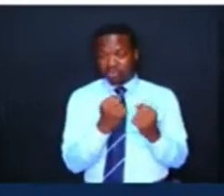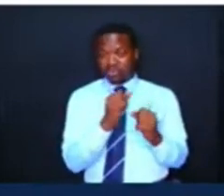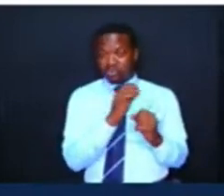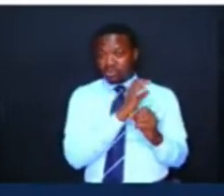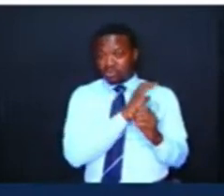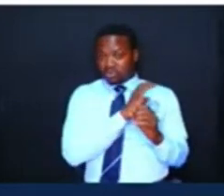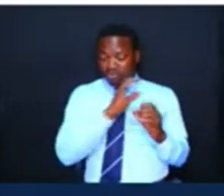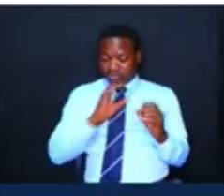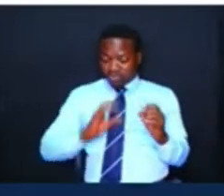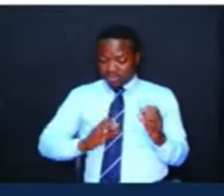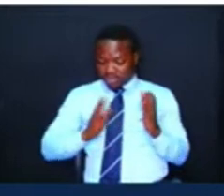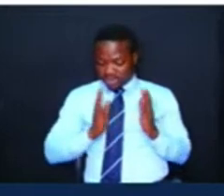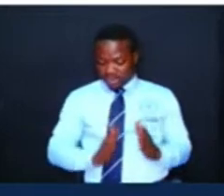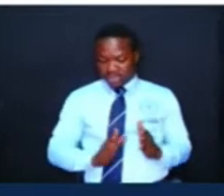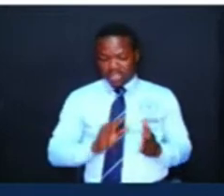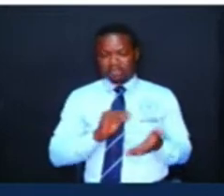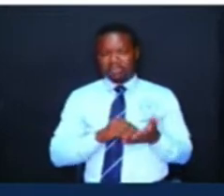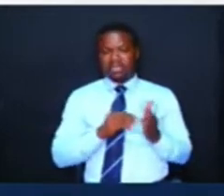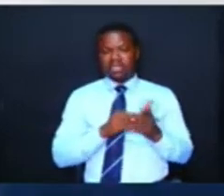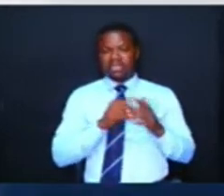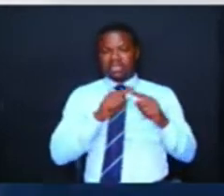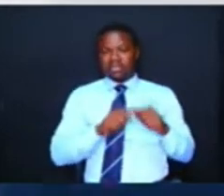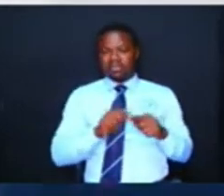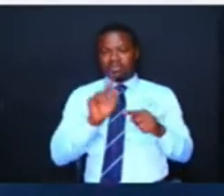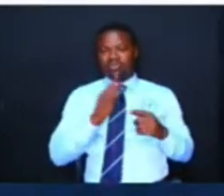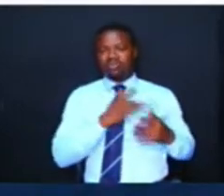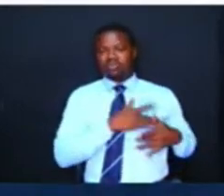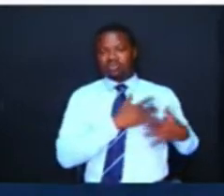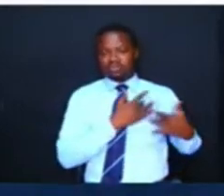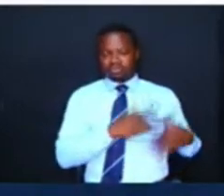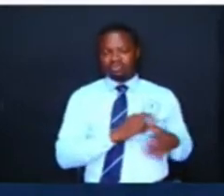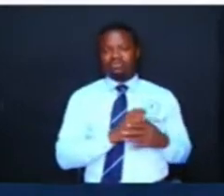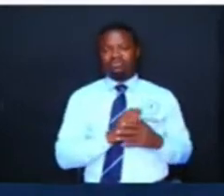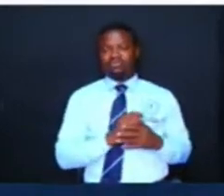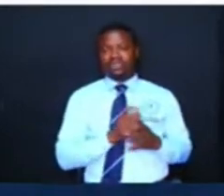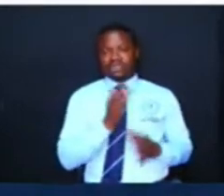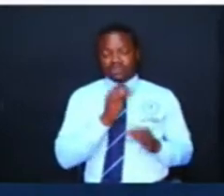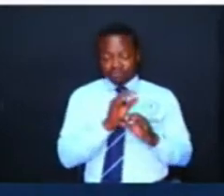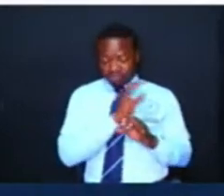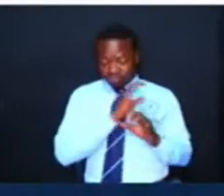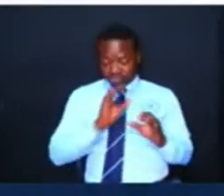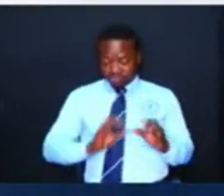is in the condition of your heart. So you did in your